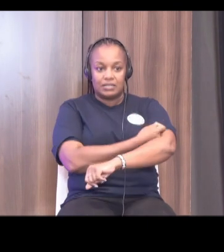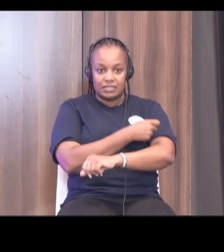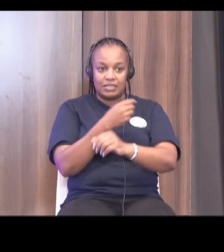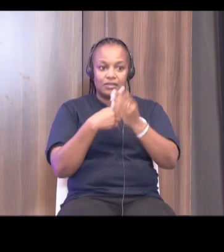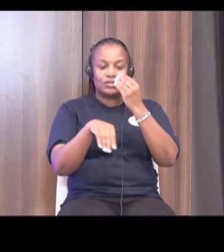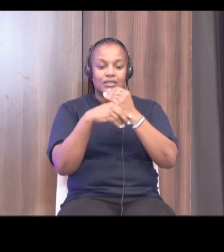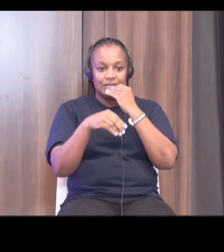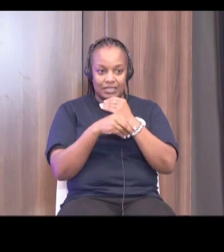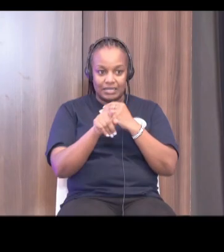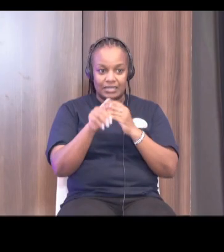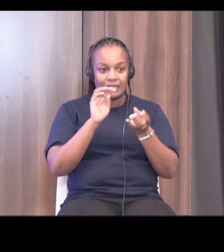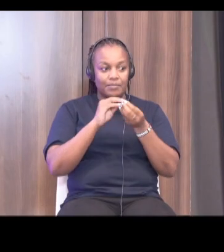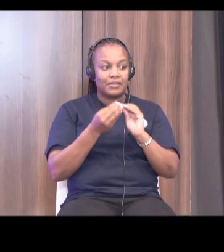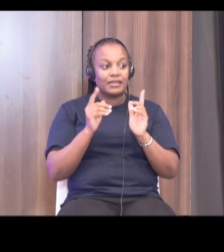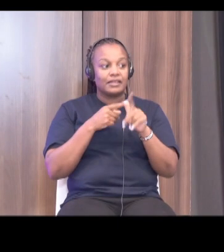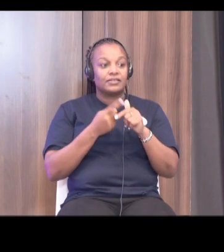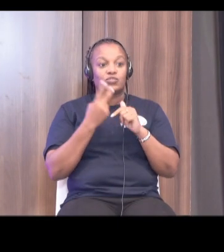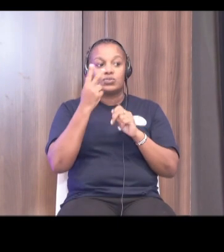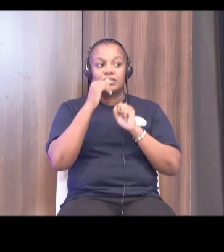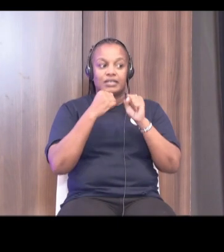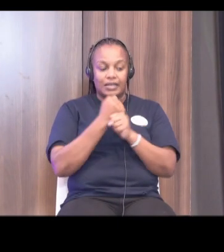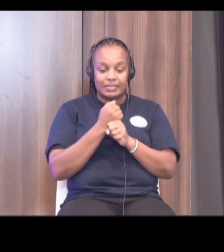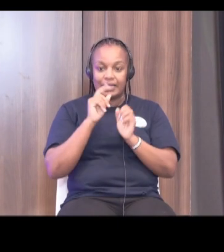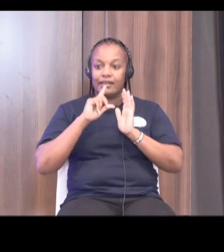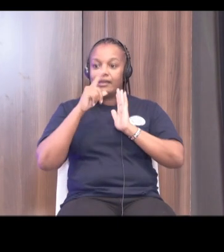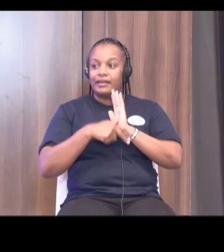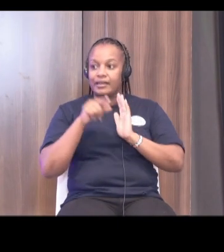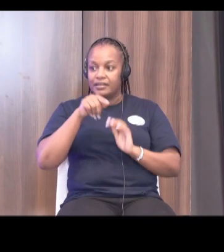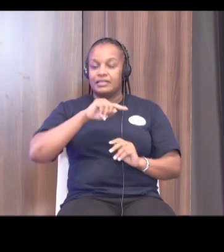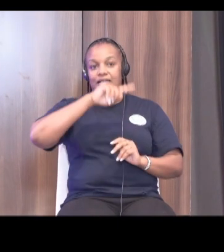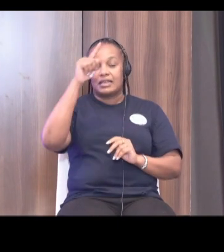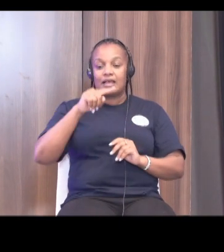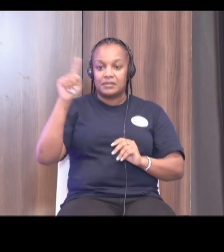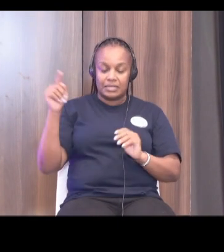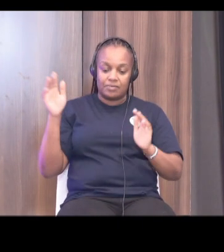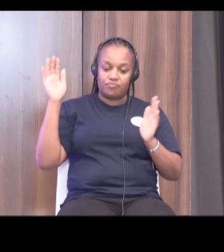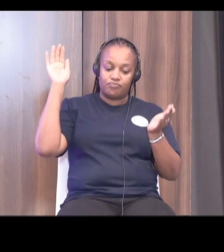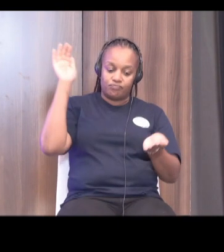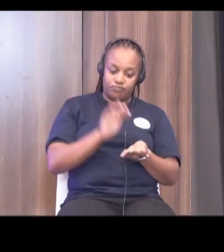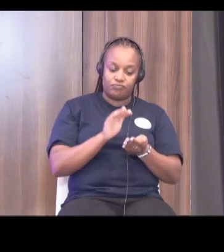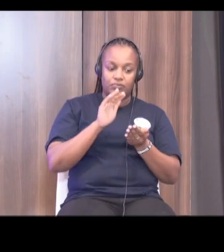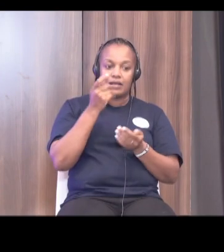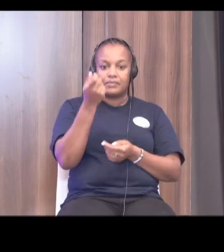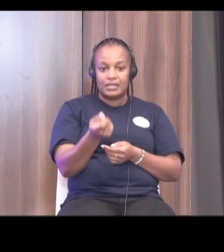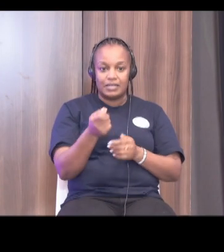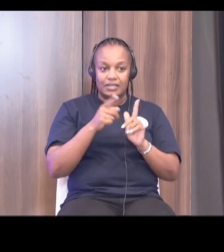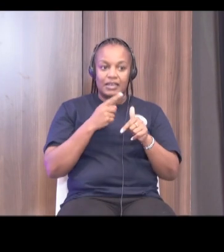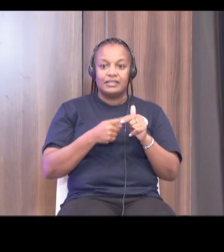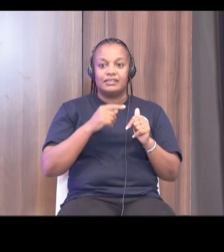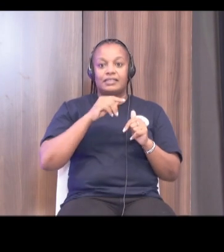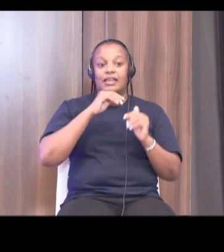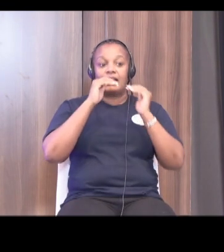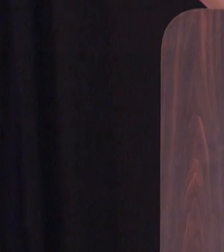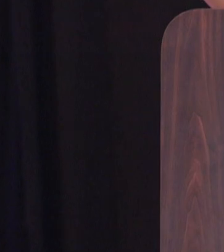the titers, as you know. Then 2 years later, that graph falls down a bit. So the levels remain higher than